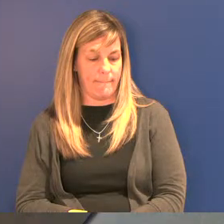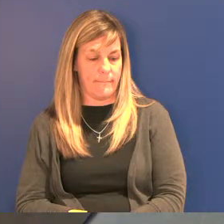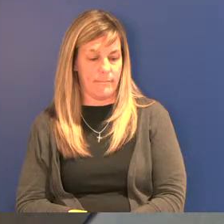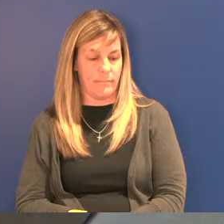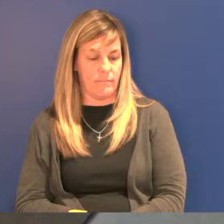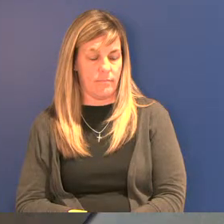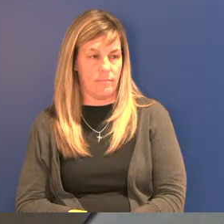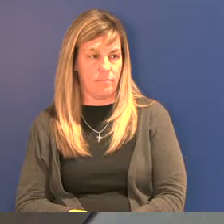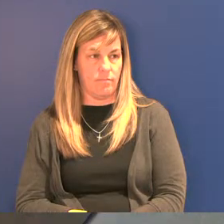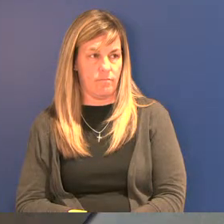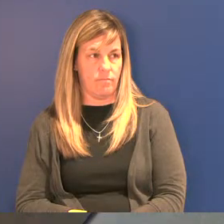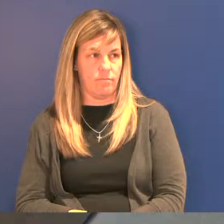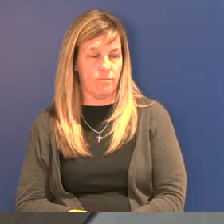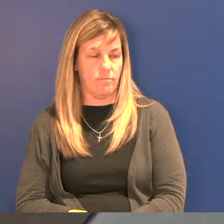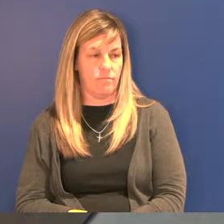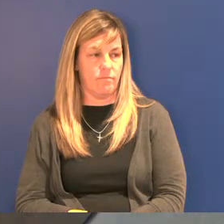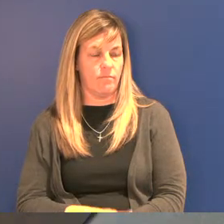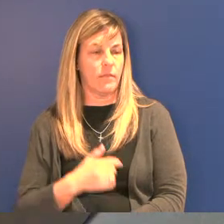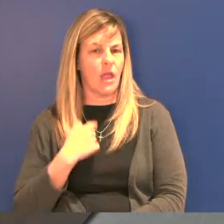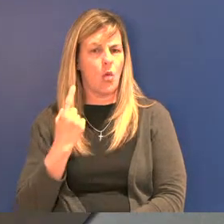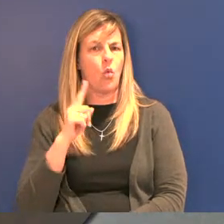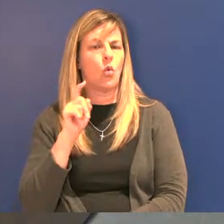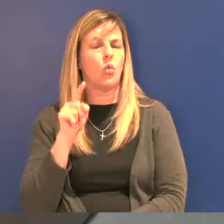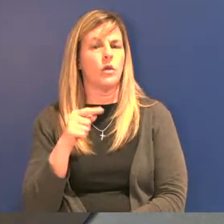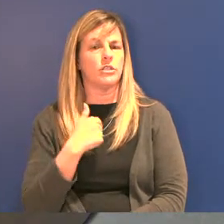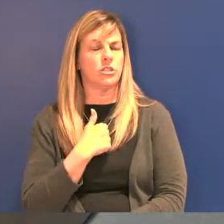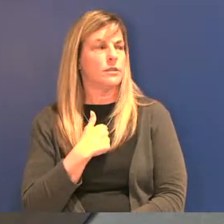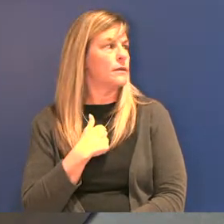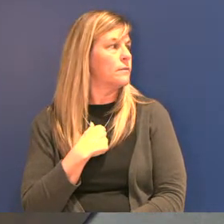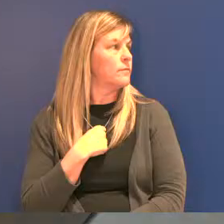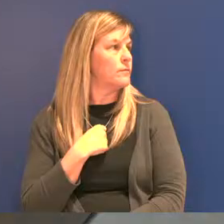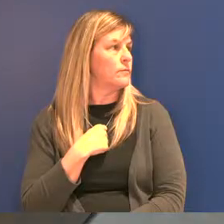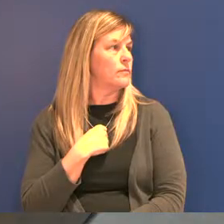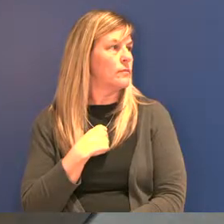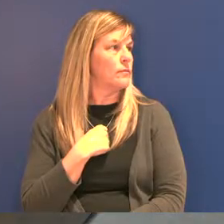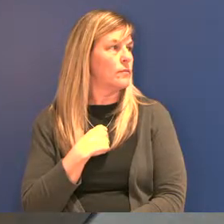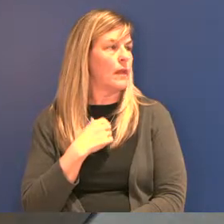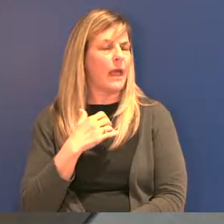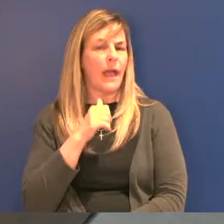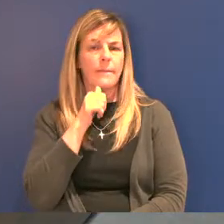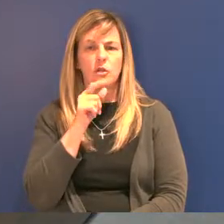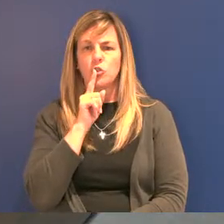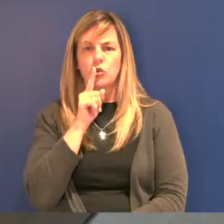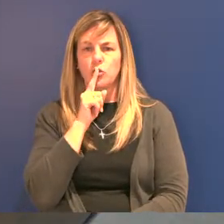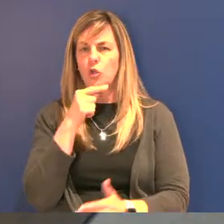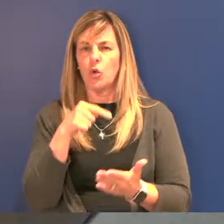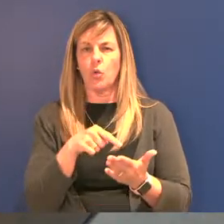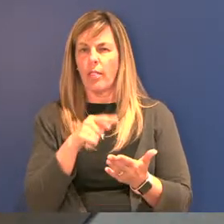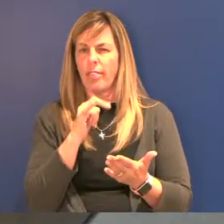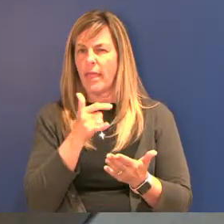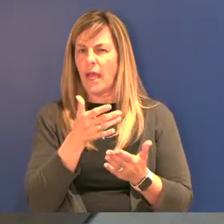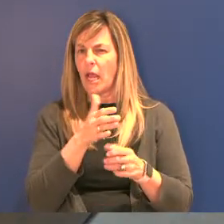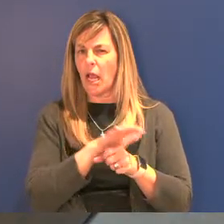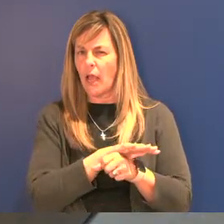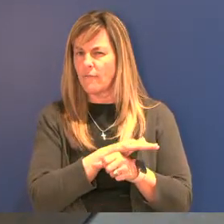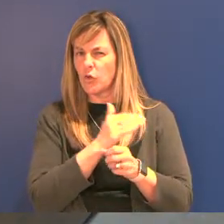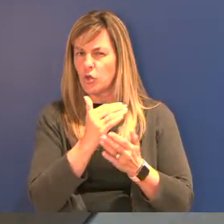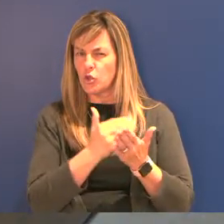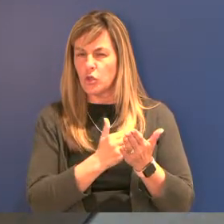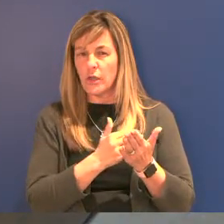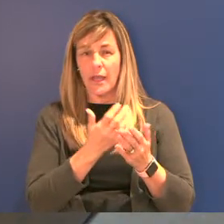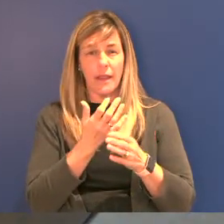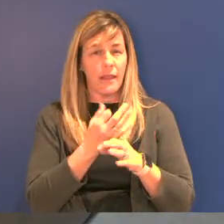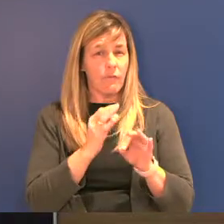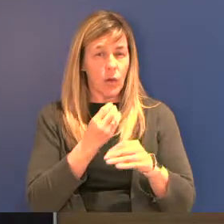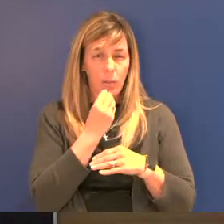Ms. Faulkner-Ridley. I just have one question. I'm not exactly sure what all that covers. Is it like the free